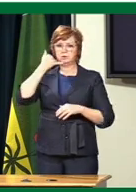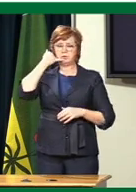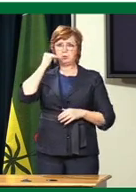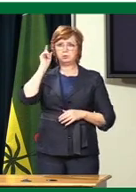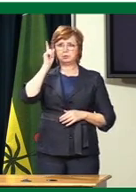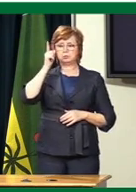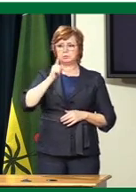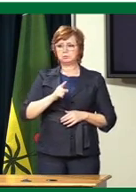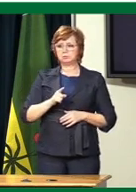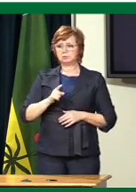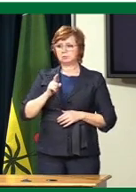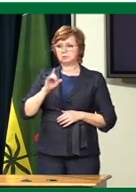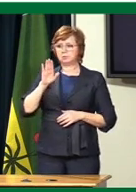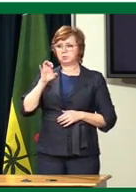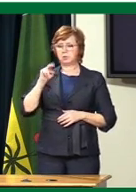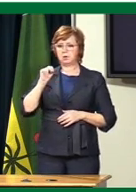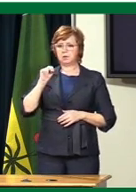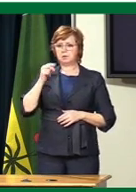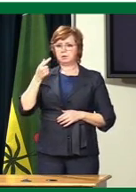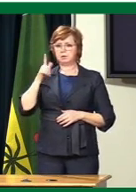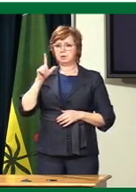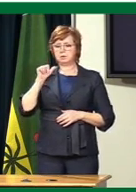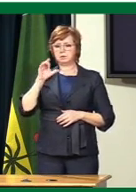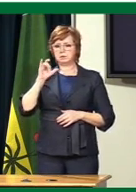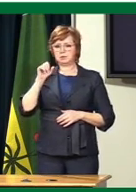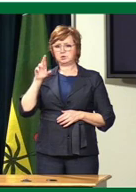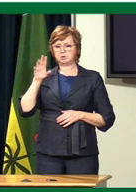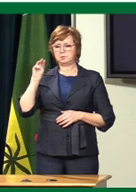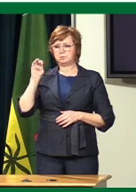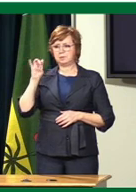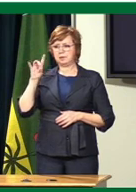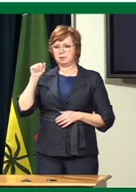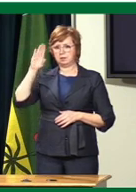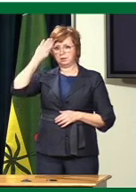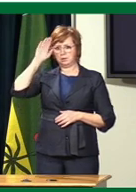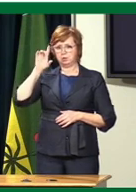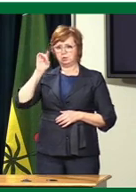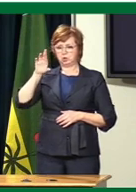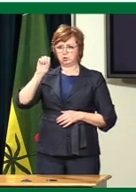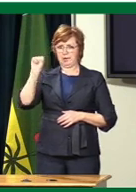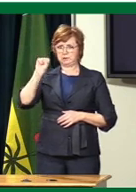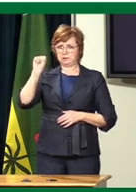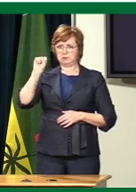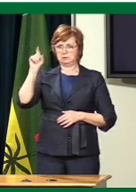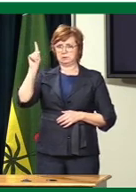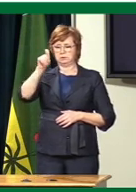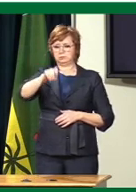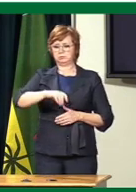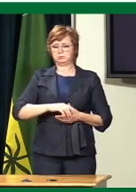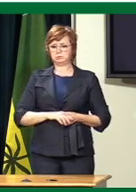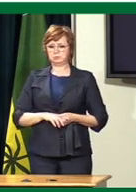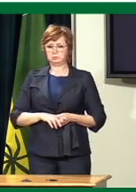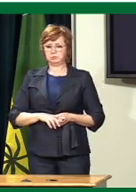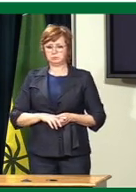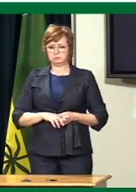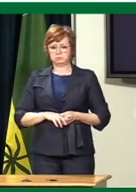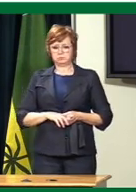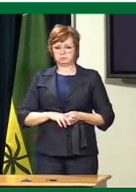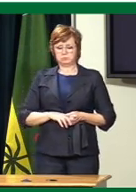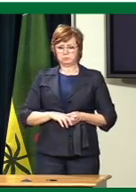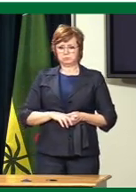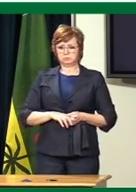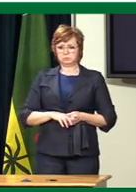We have Brian Zinchuk with Glacier Media. Dr. Shahab, the case count average for 7 days is